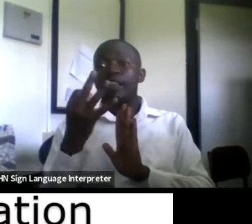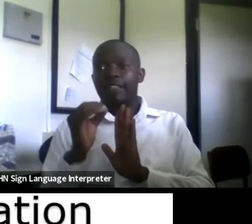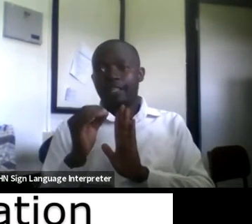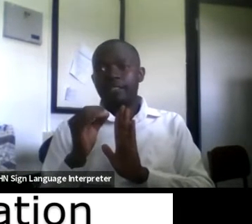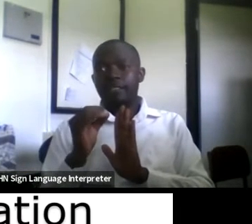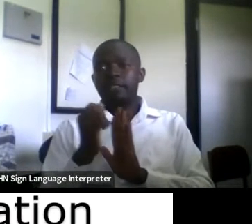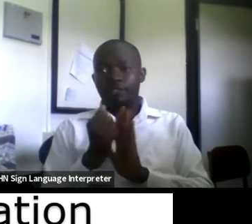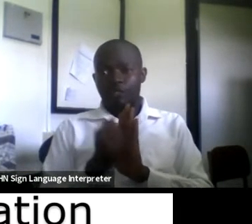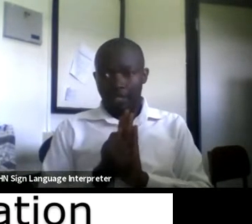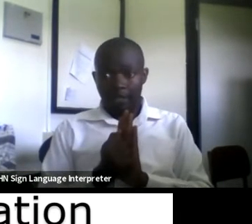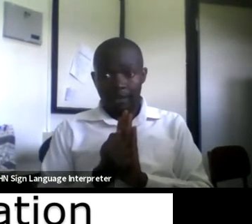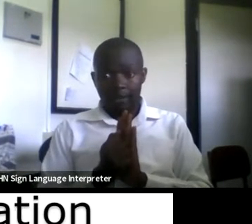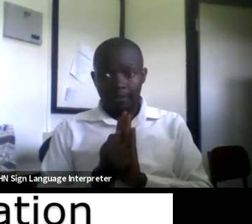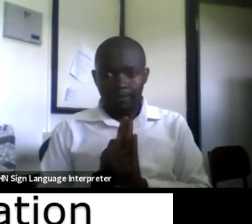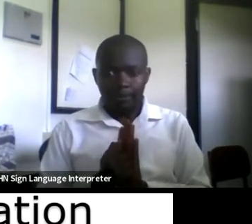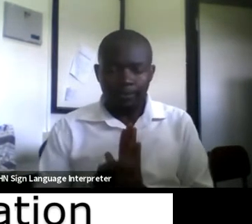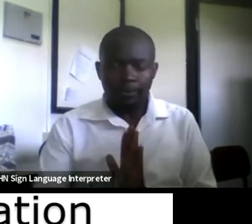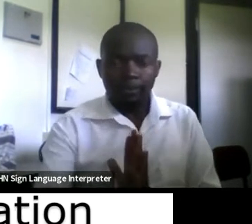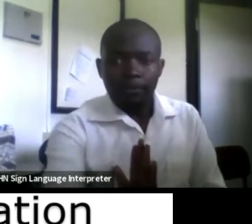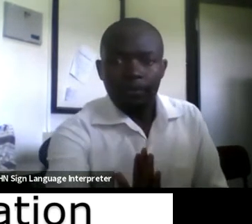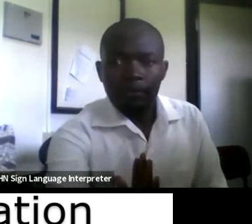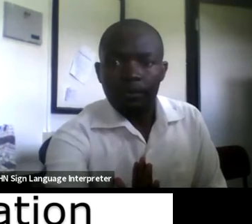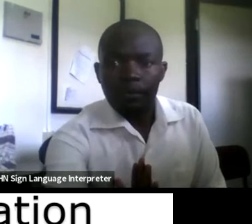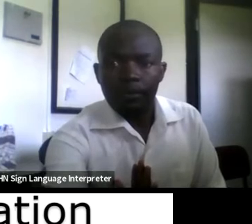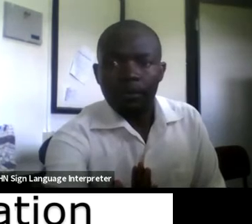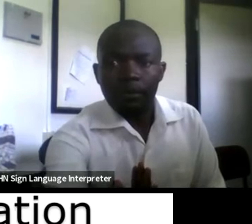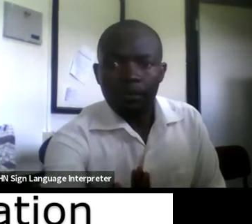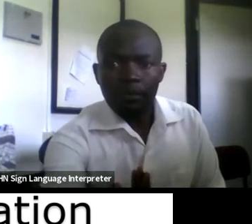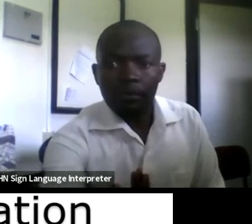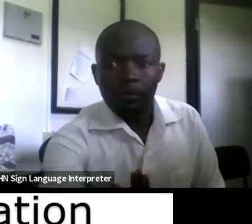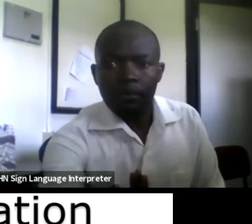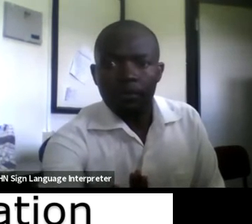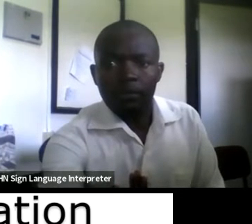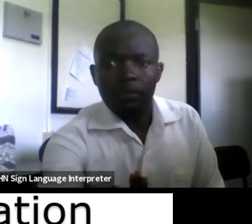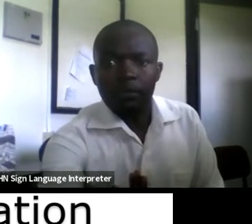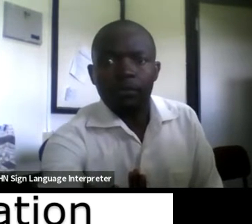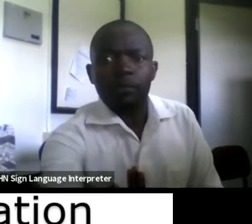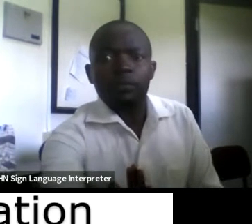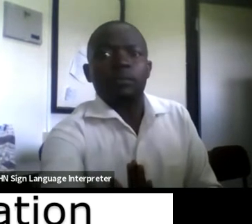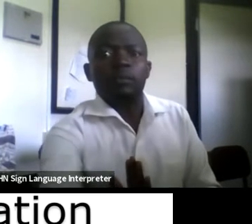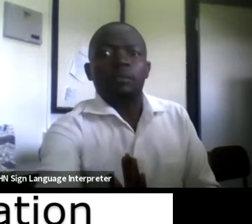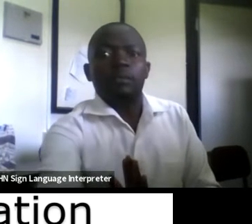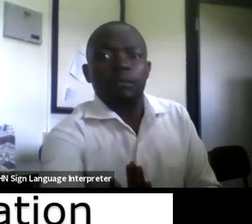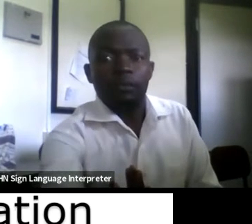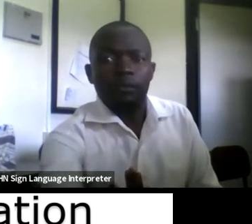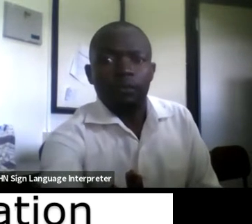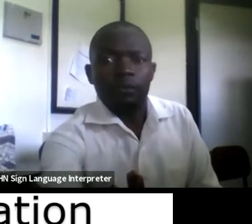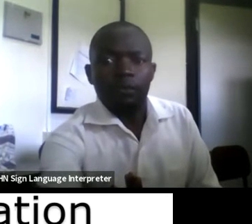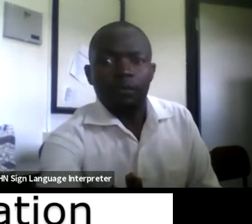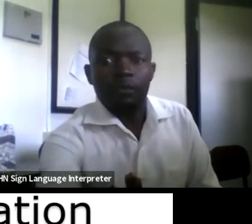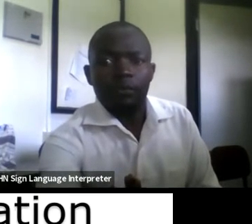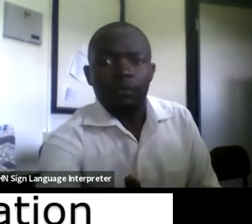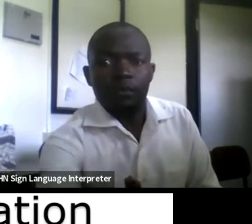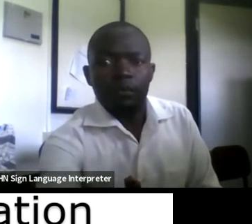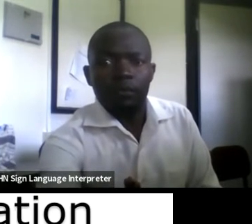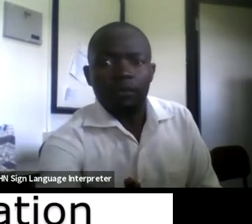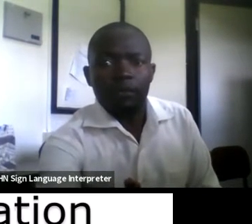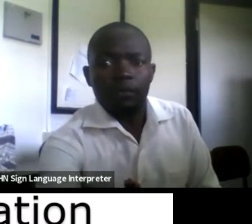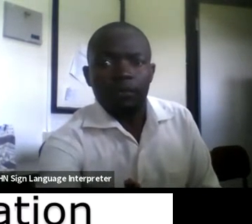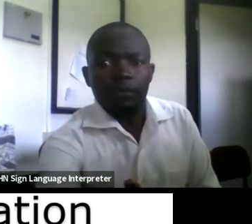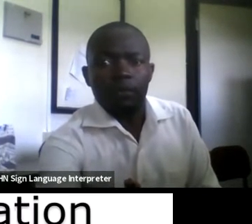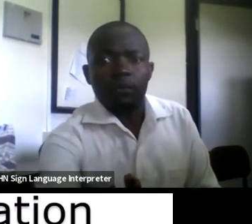UN SDGs has got disability as a cross-cutting agenda. And the UN SDGs, the